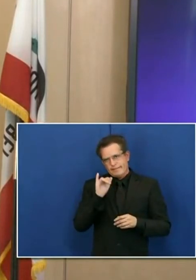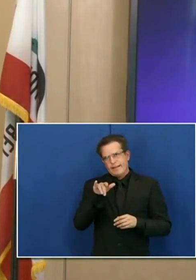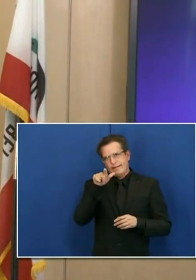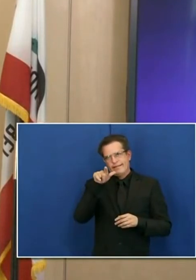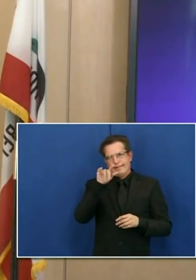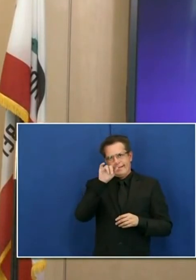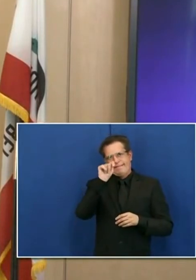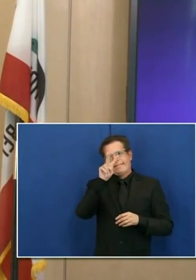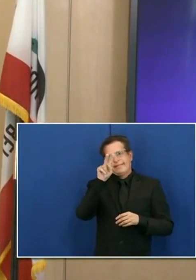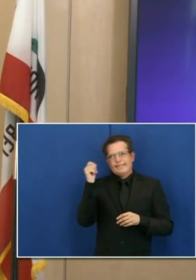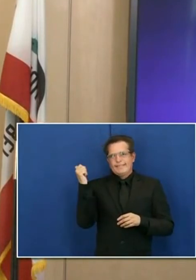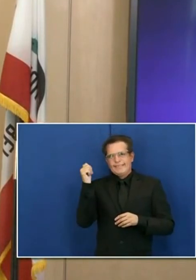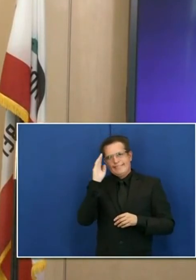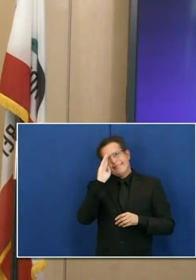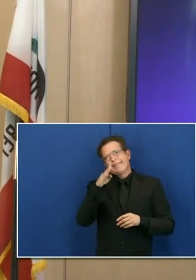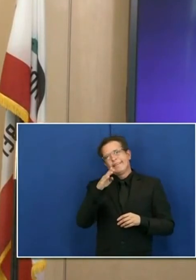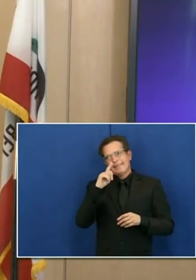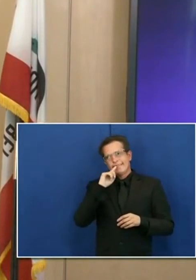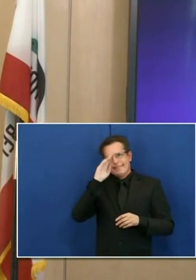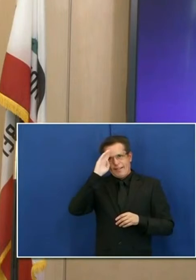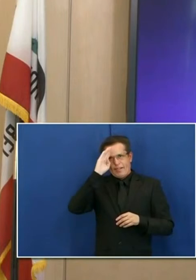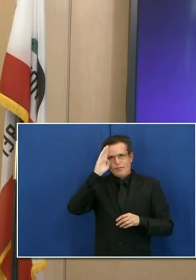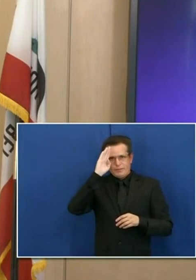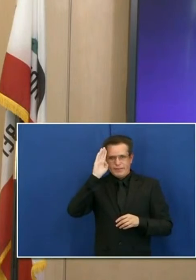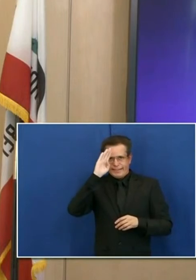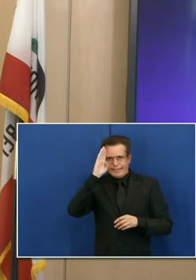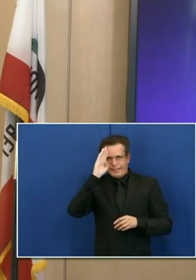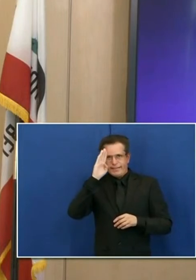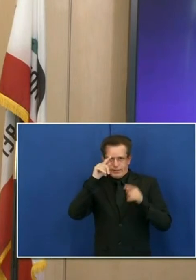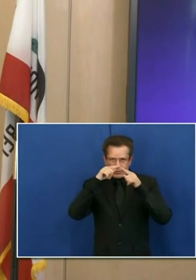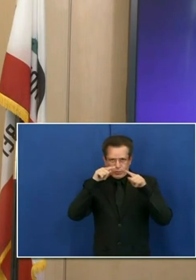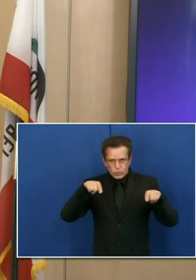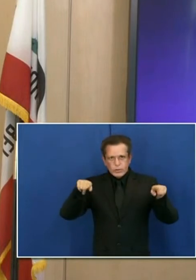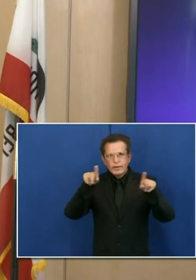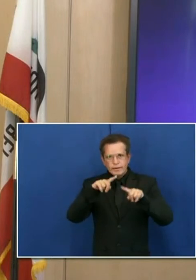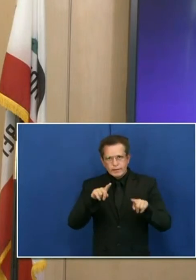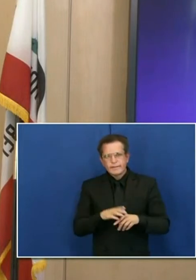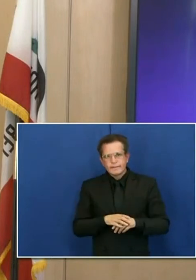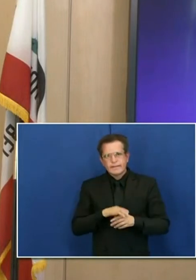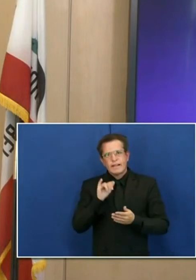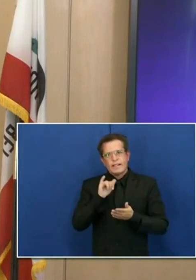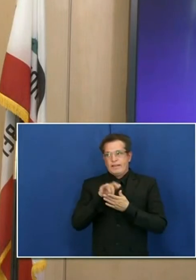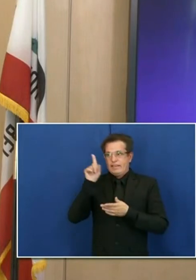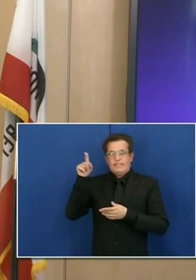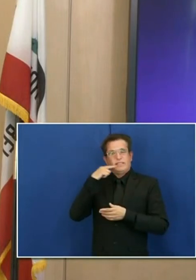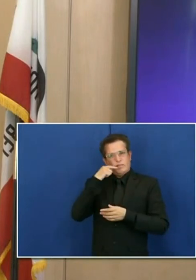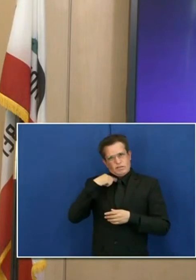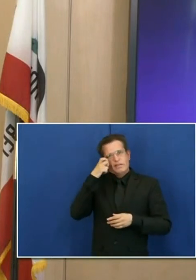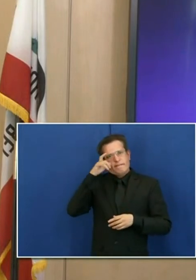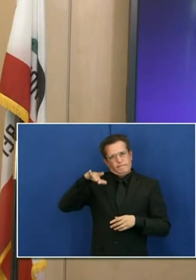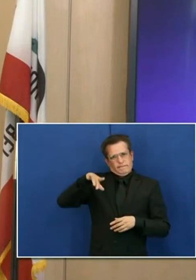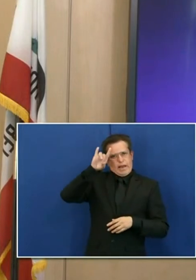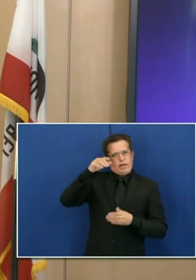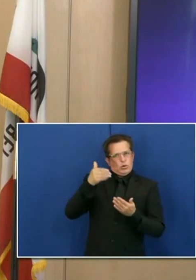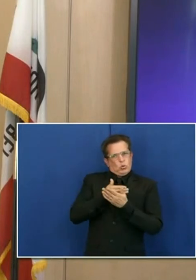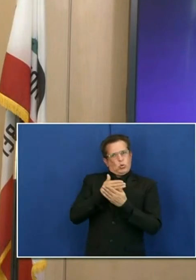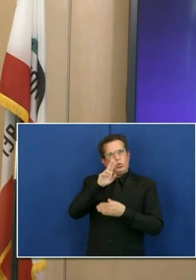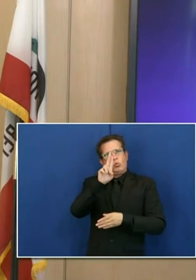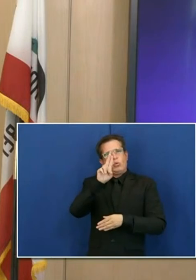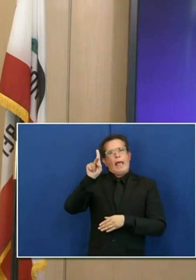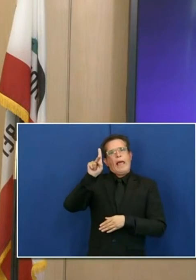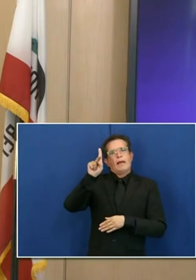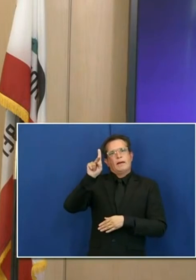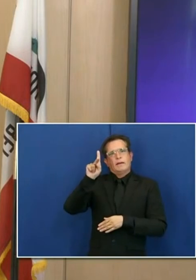Okay, thank you. Thank you, Supervisor, for inviting me here. And as Nathan just mentioned, we detected this UK variant.